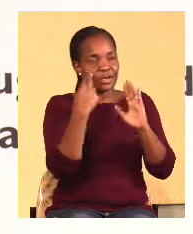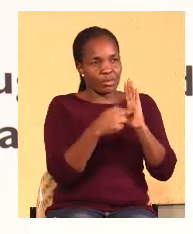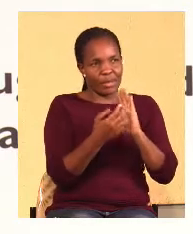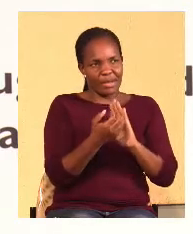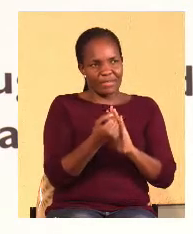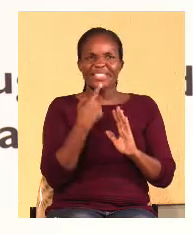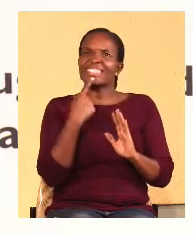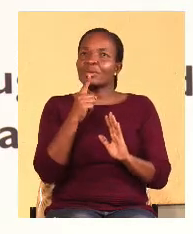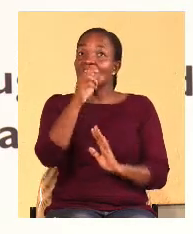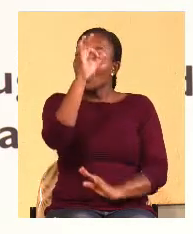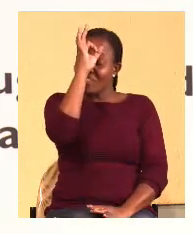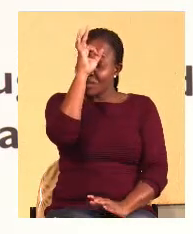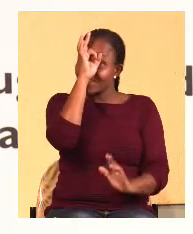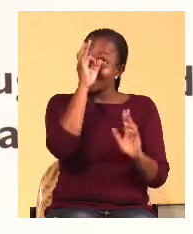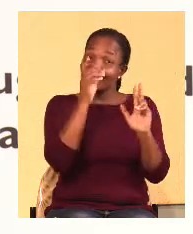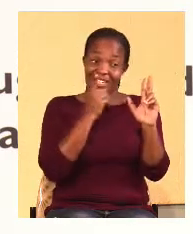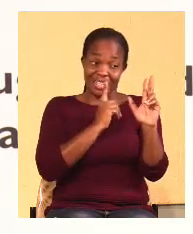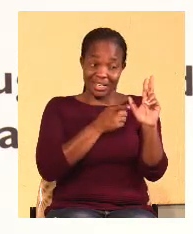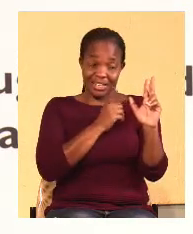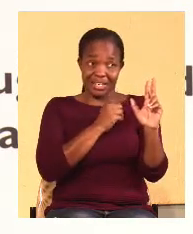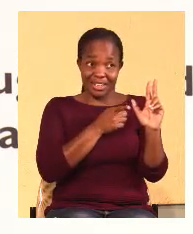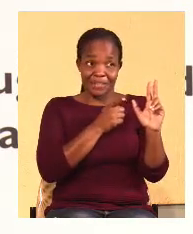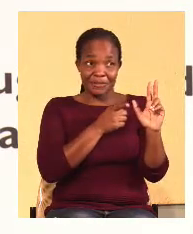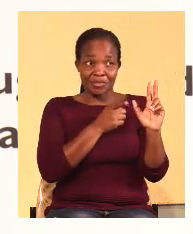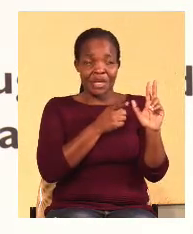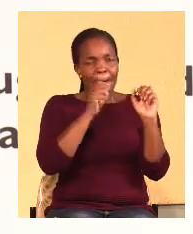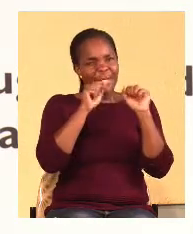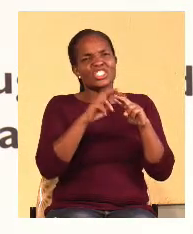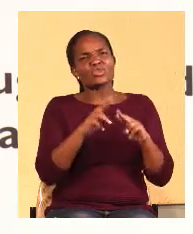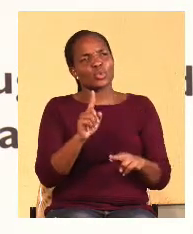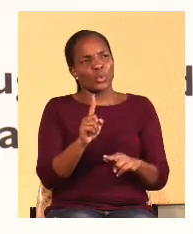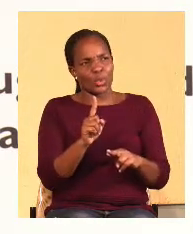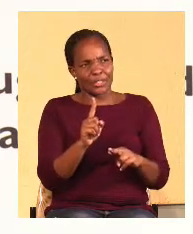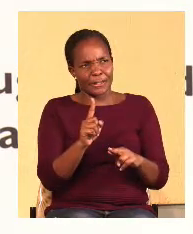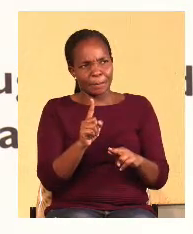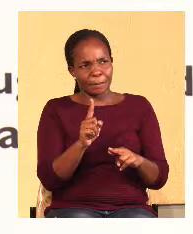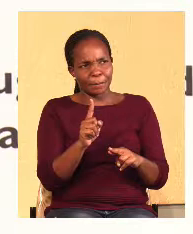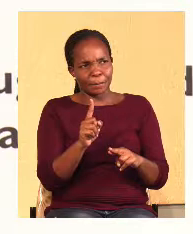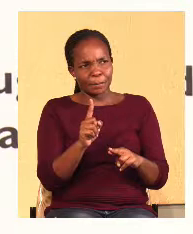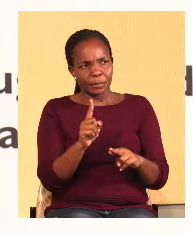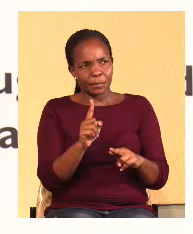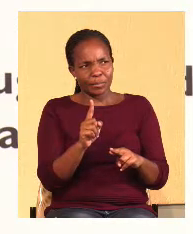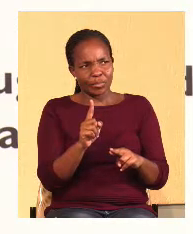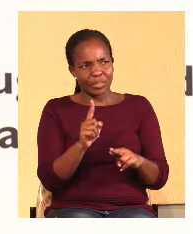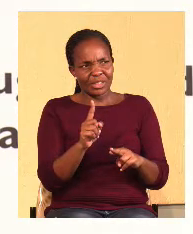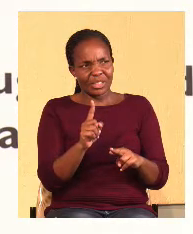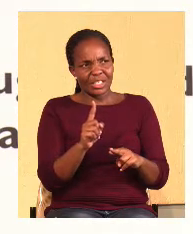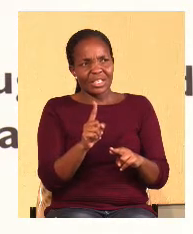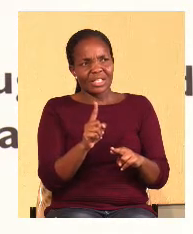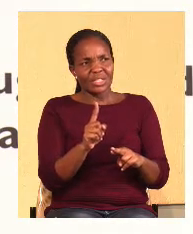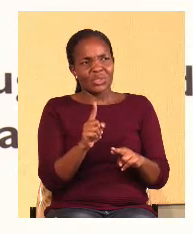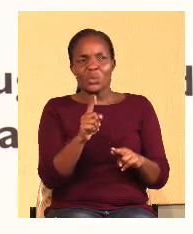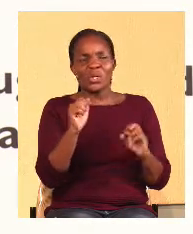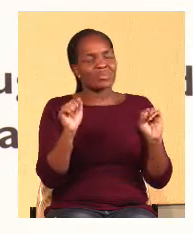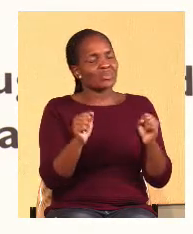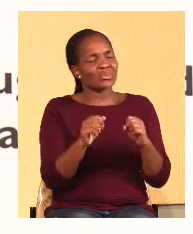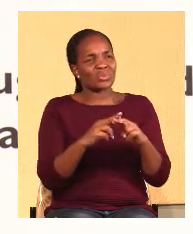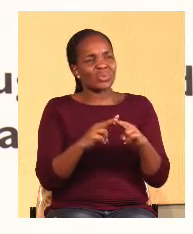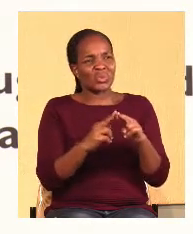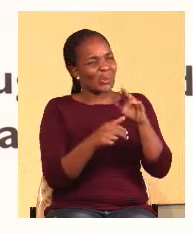police must usually only use force that is proportionate. So you can't use